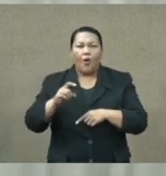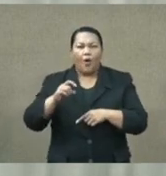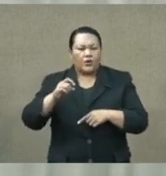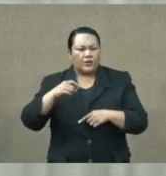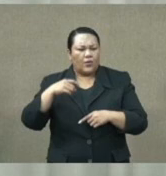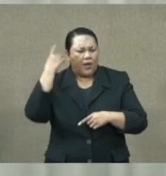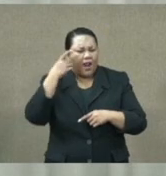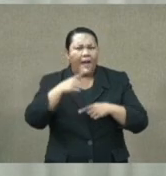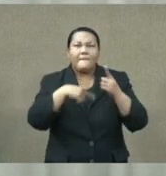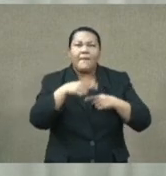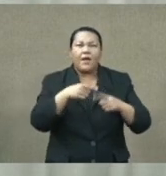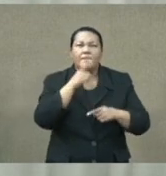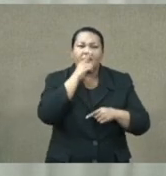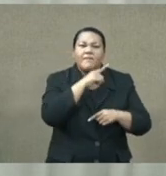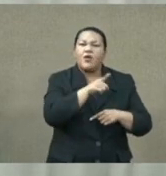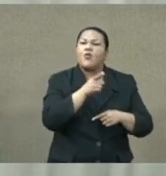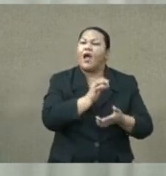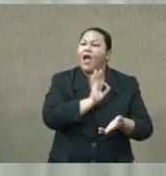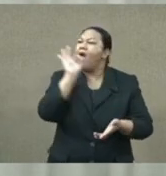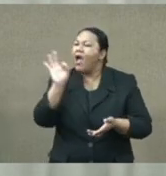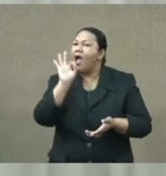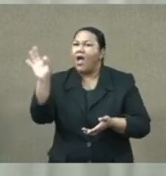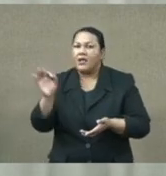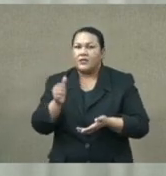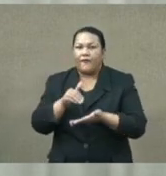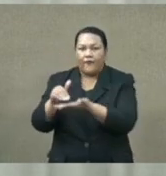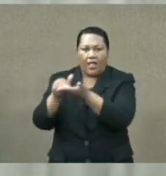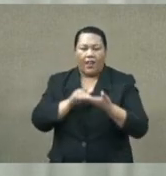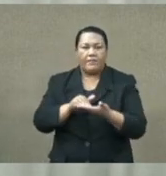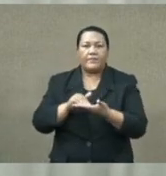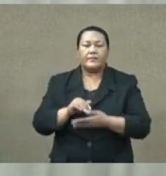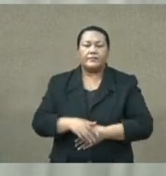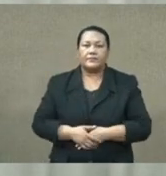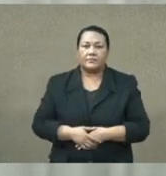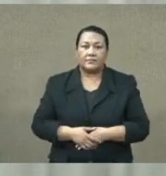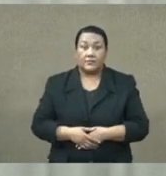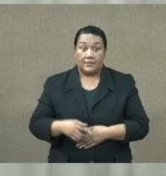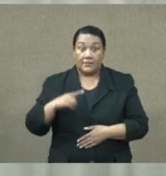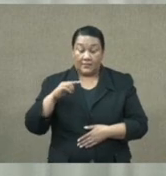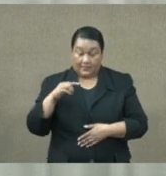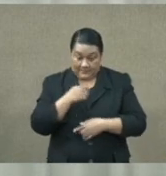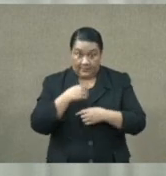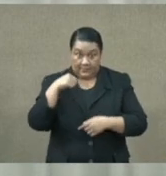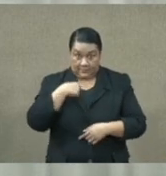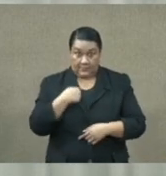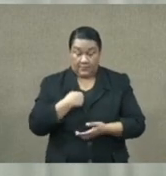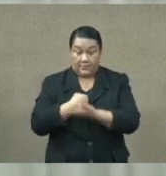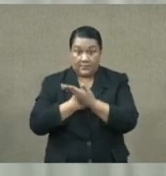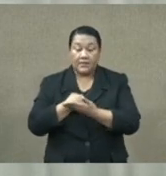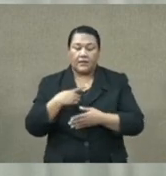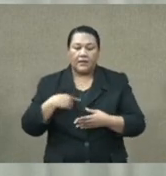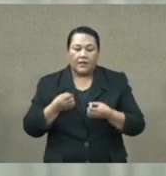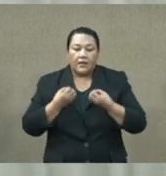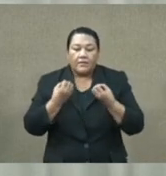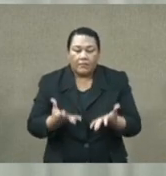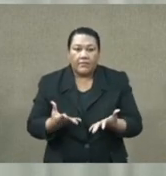I challenge him today to provide evidence for everything he is claiming. Can he tell us